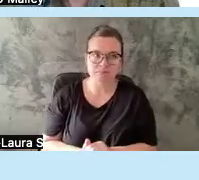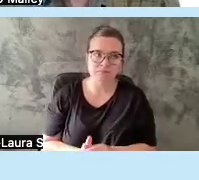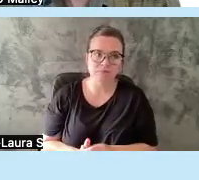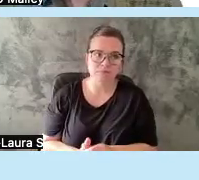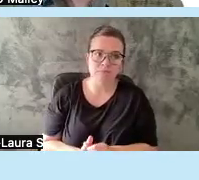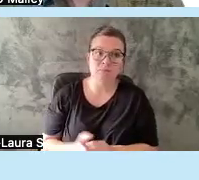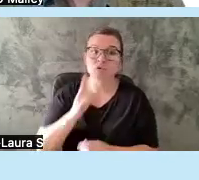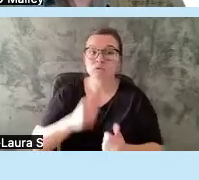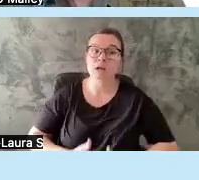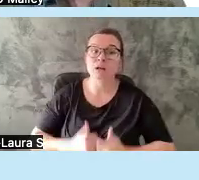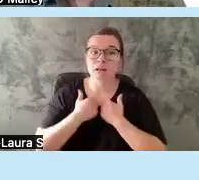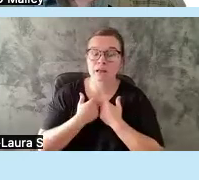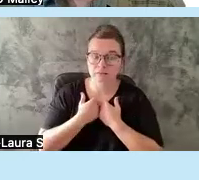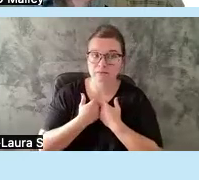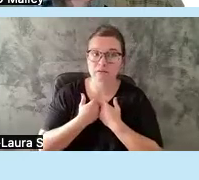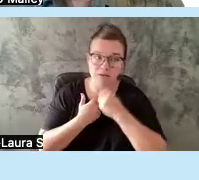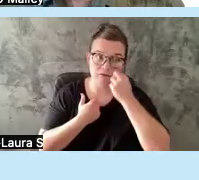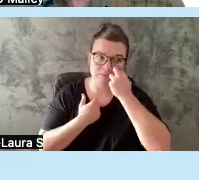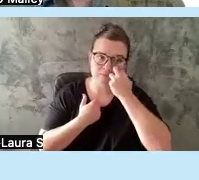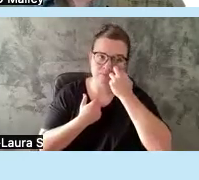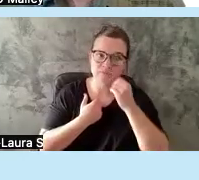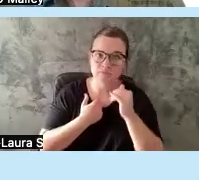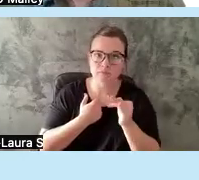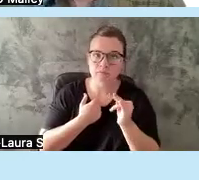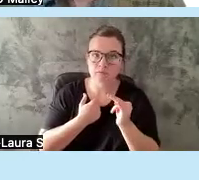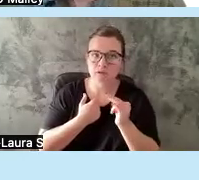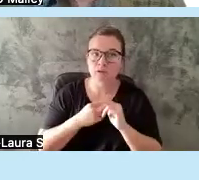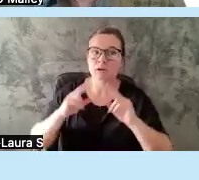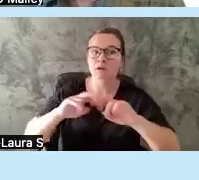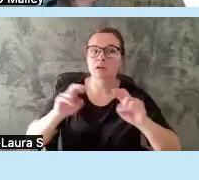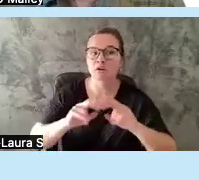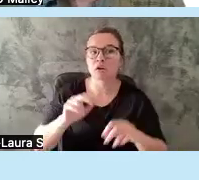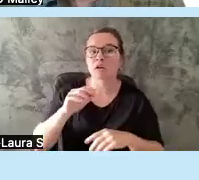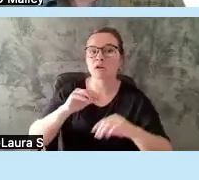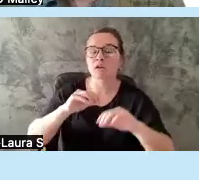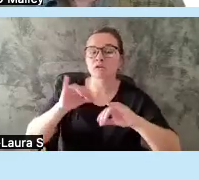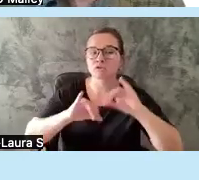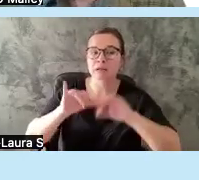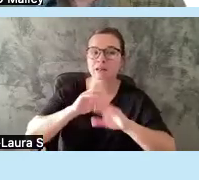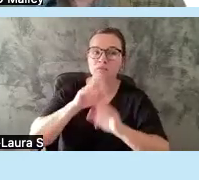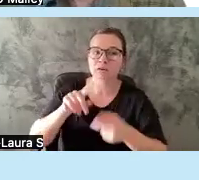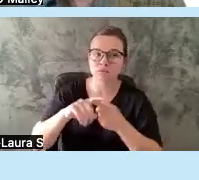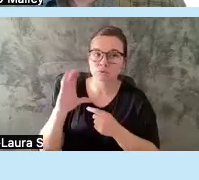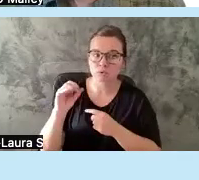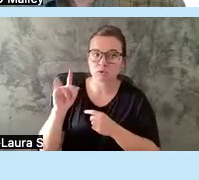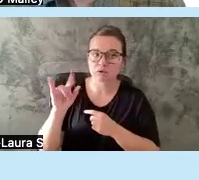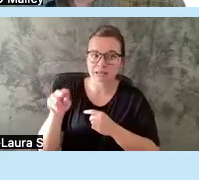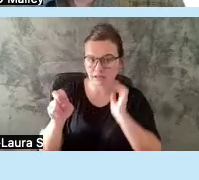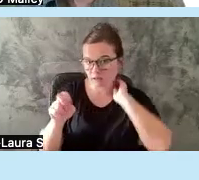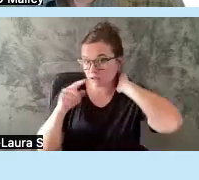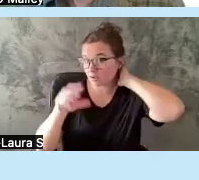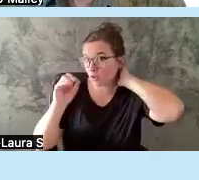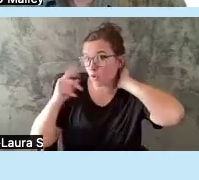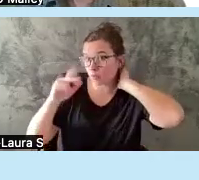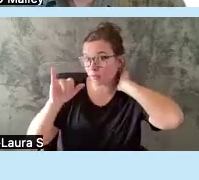A real life example of this is examining genetic reactions to codeine. So this is an opioid